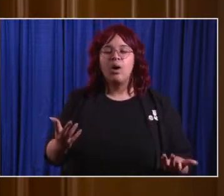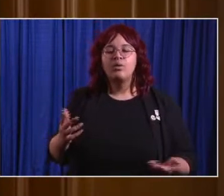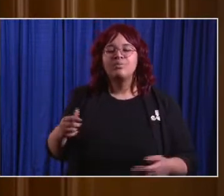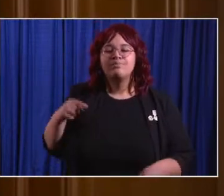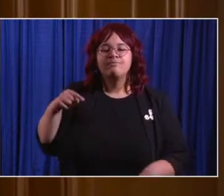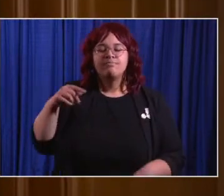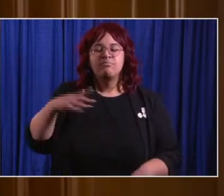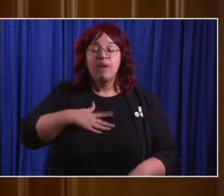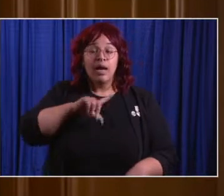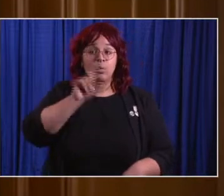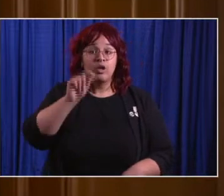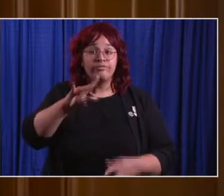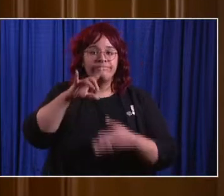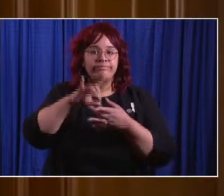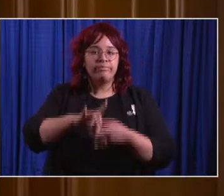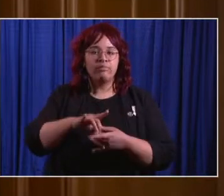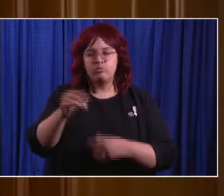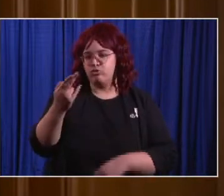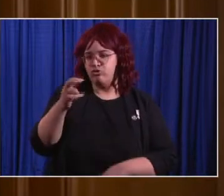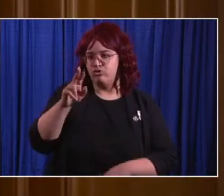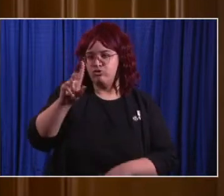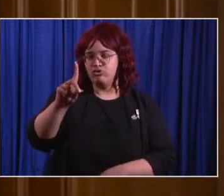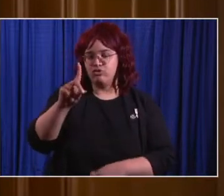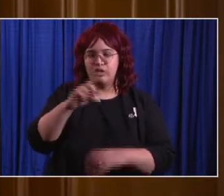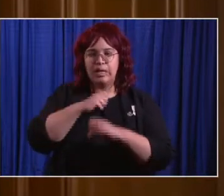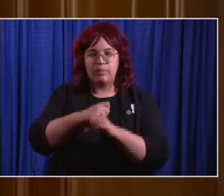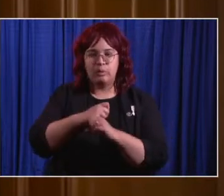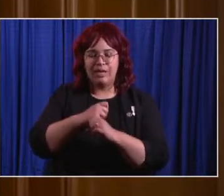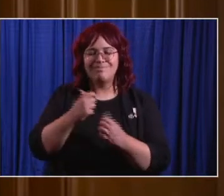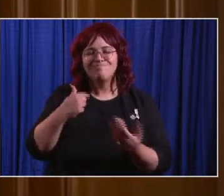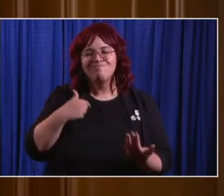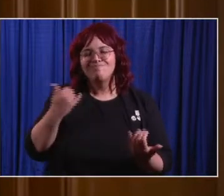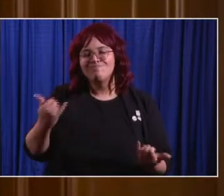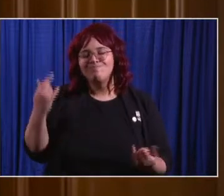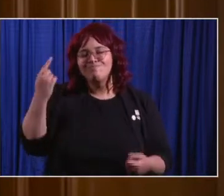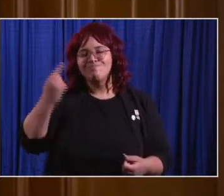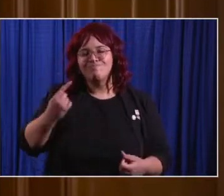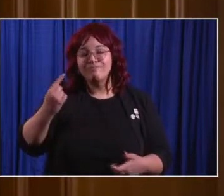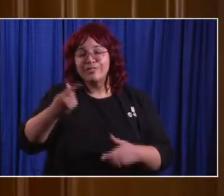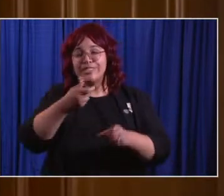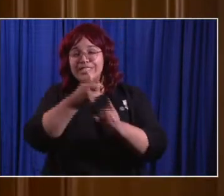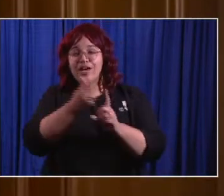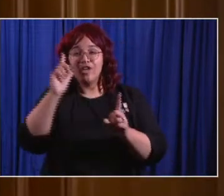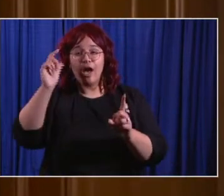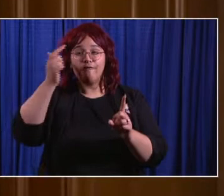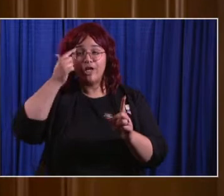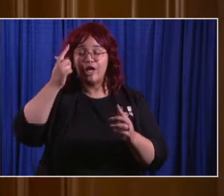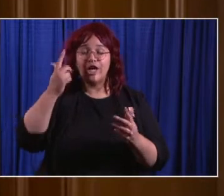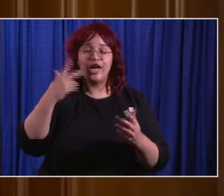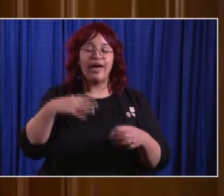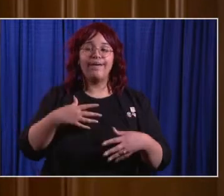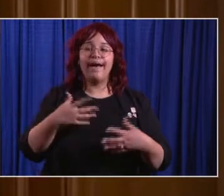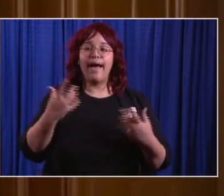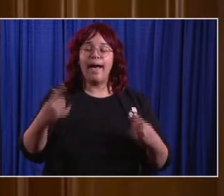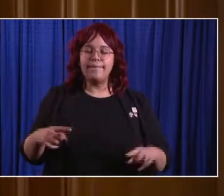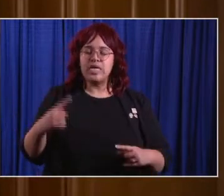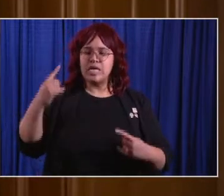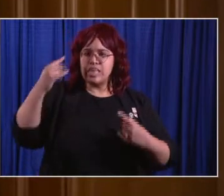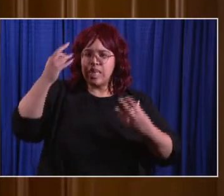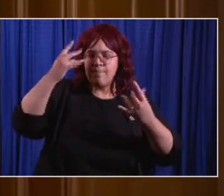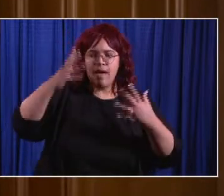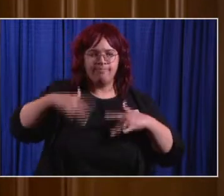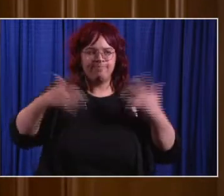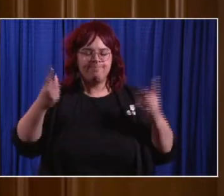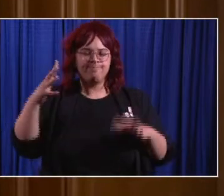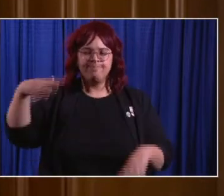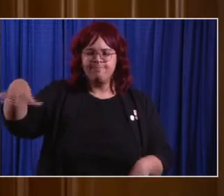immunity. And have you personally had any moments where you kind of throw your hands up or you shrug your shoulder and you say, hey,